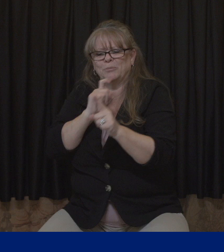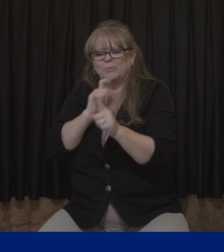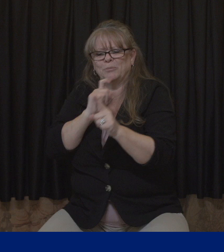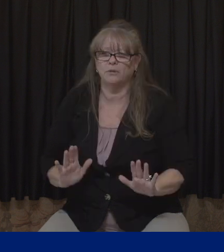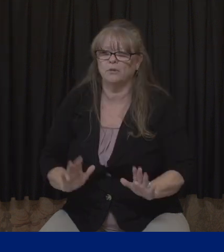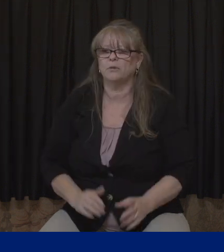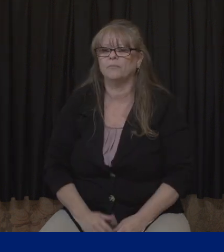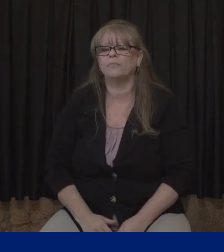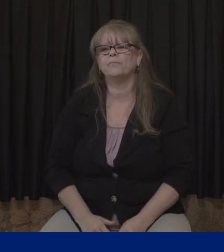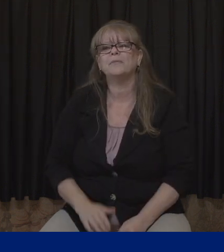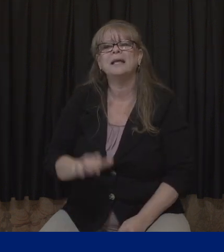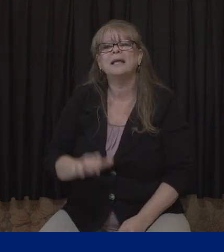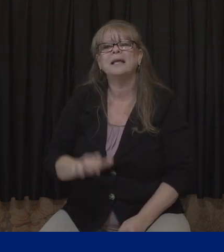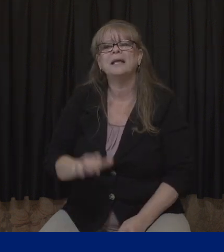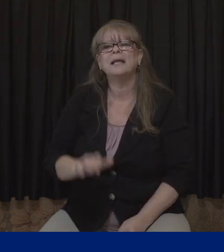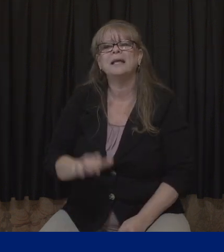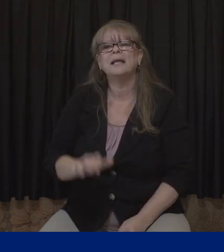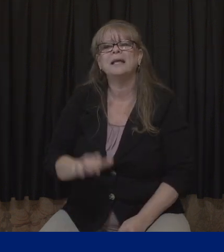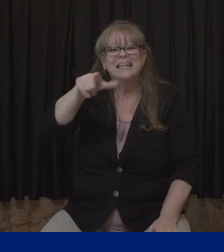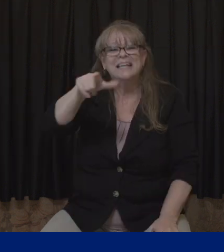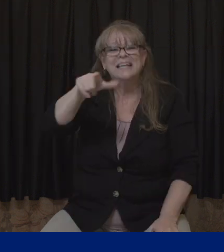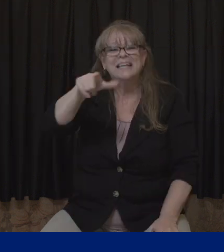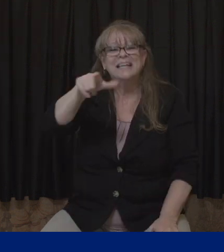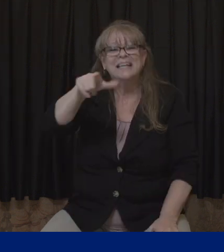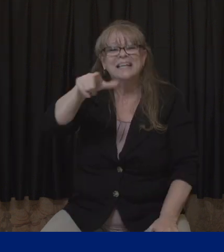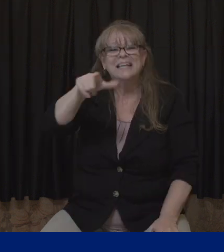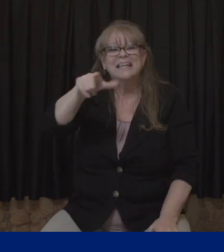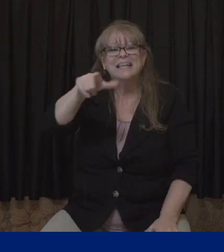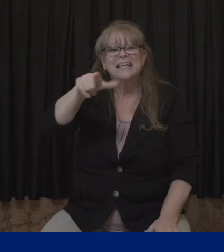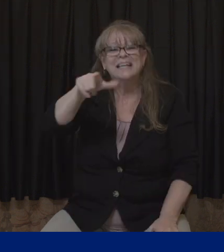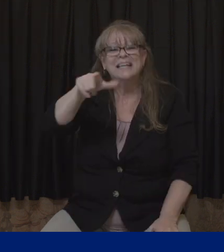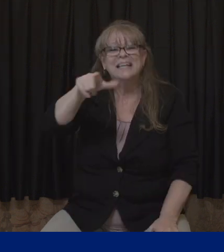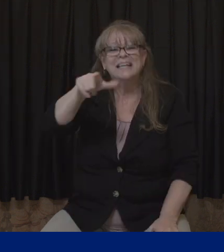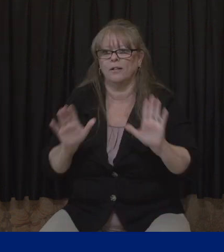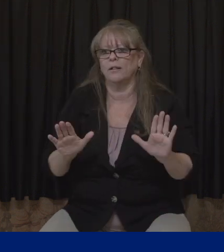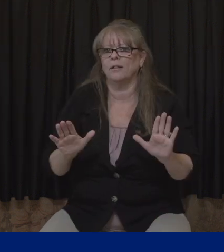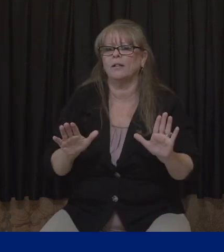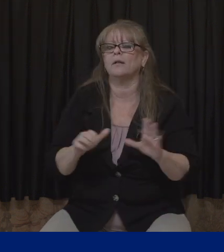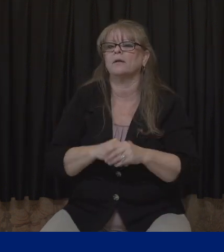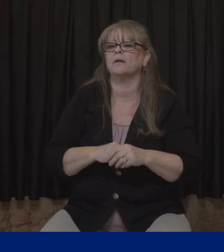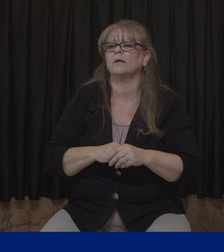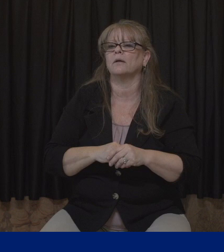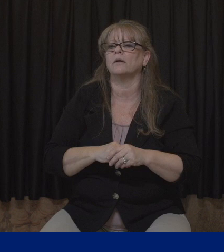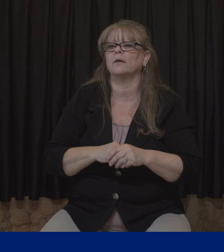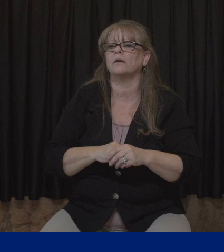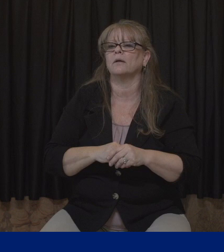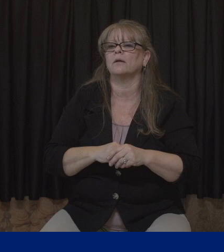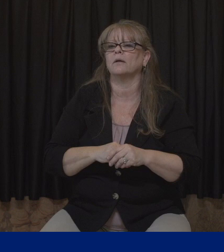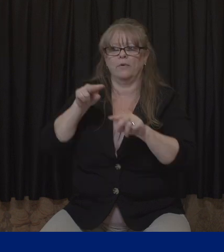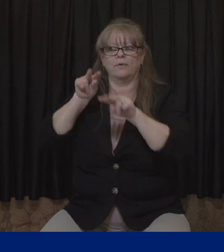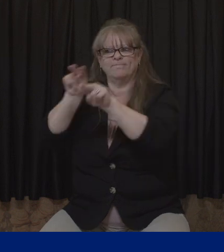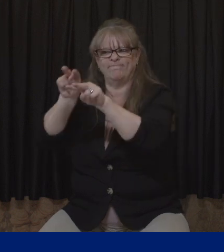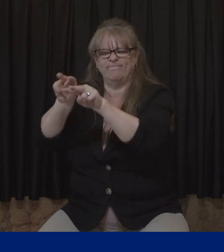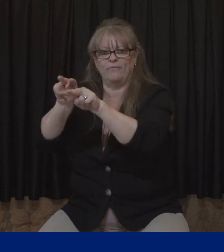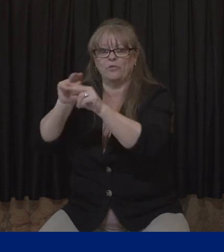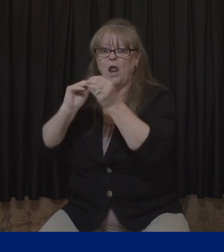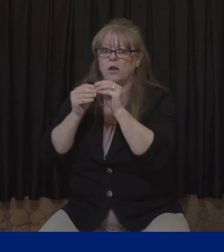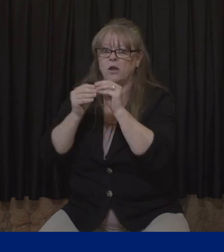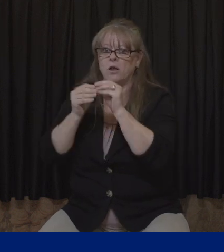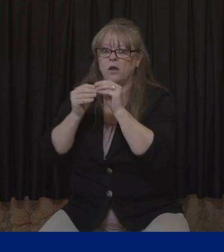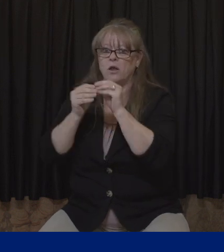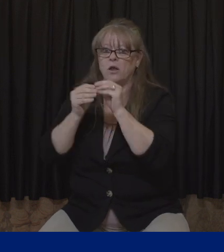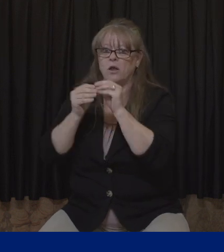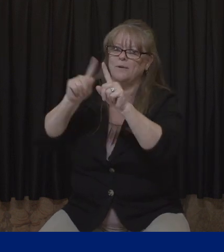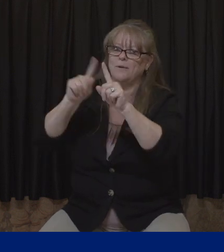look like they did in January or February. We all look forward to that day. But things are going to be more sustainable, and Coloradans can earn a living